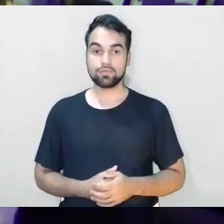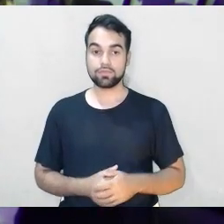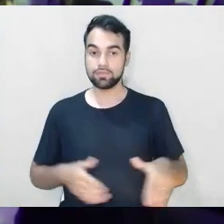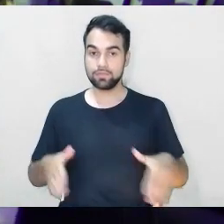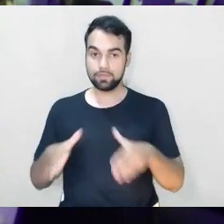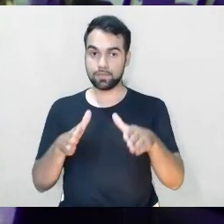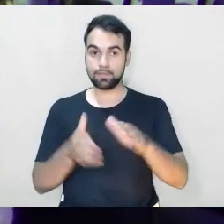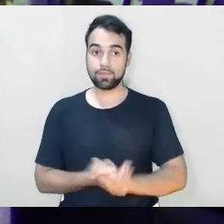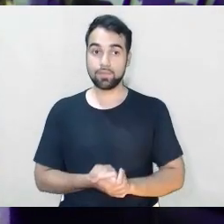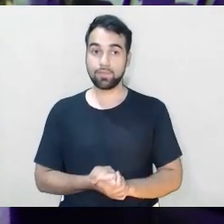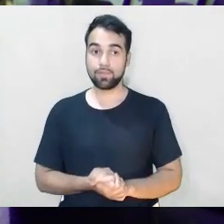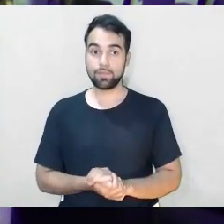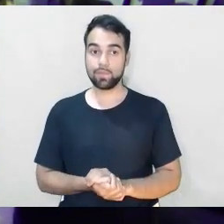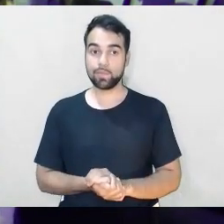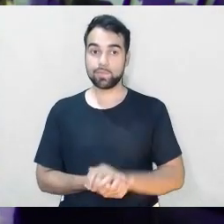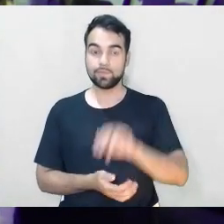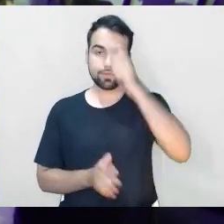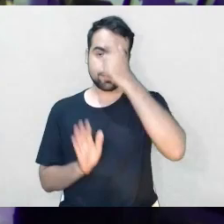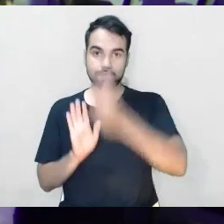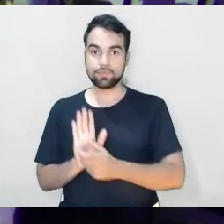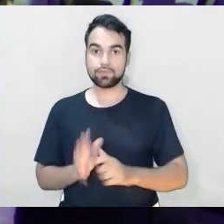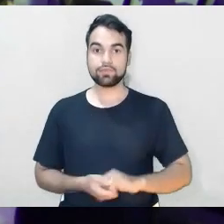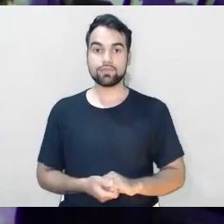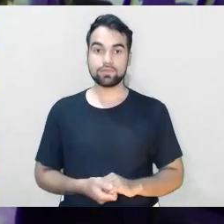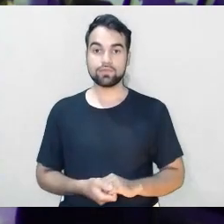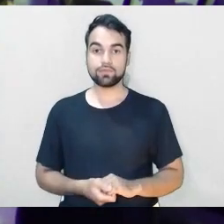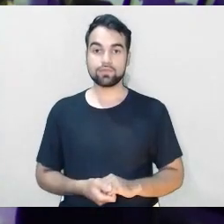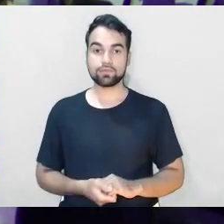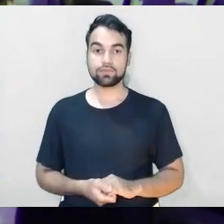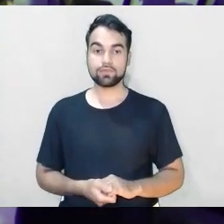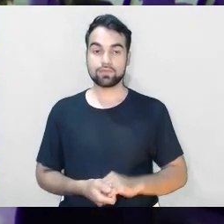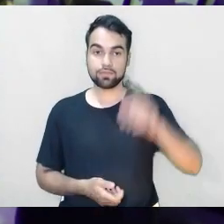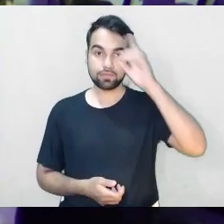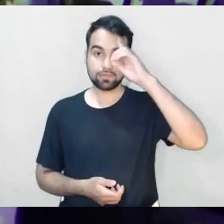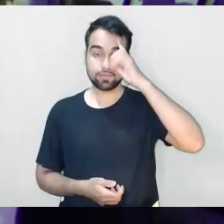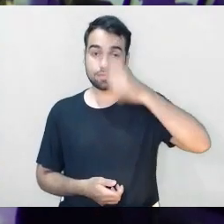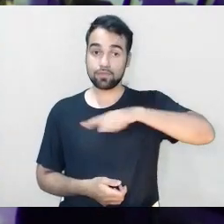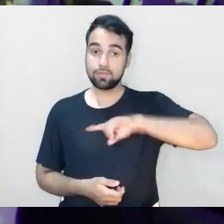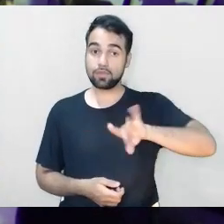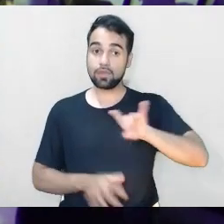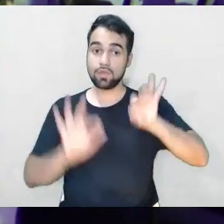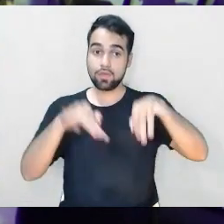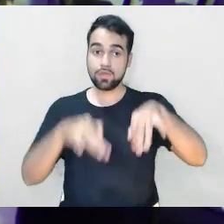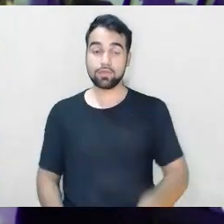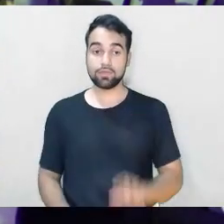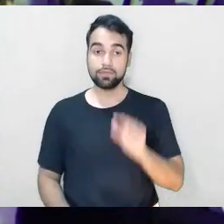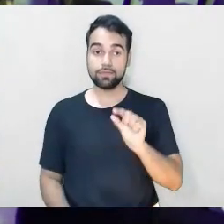journey, and the part of responsible AI is our daily work. Here, just to